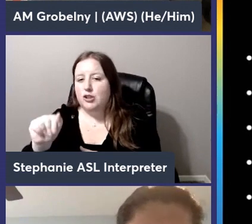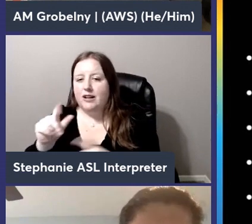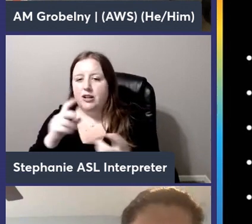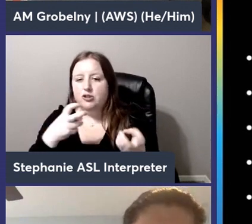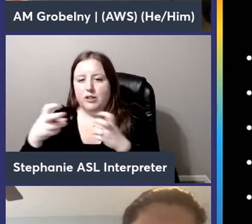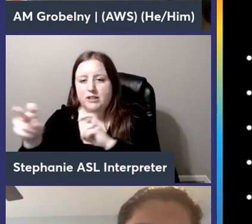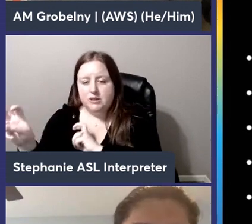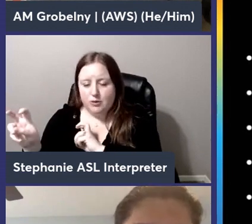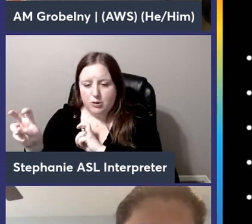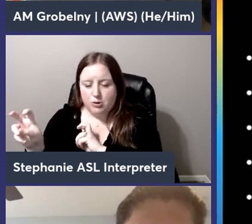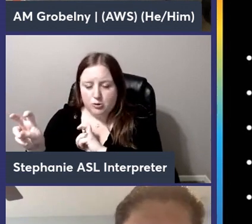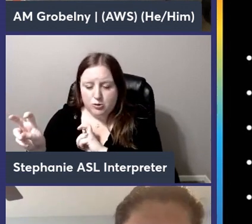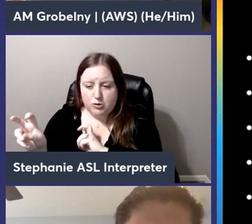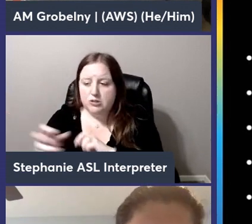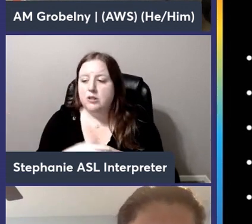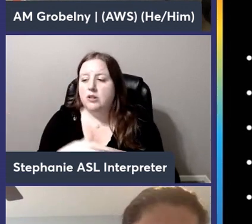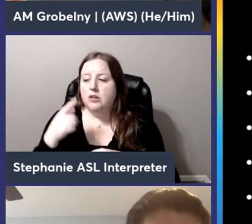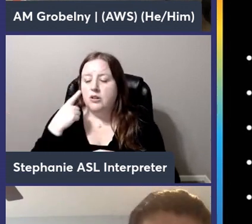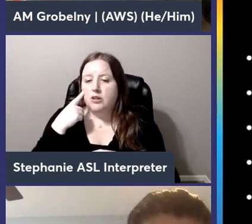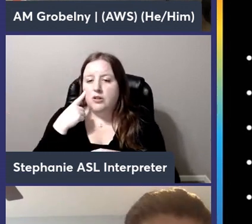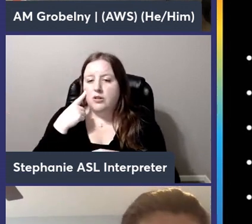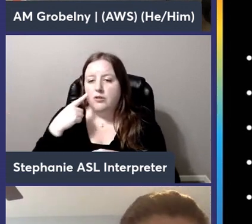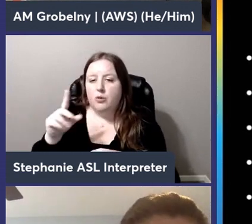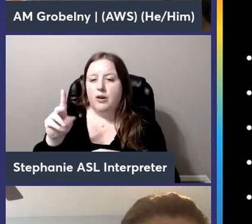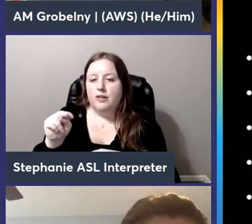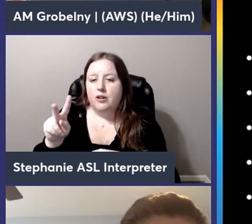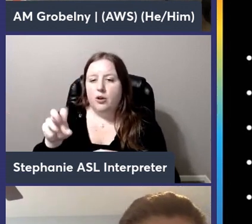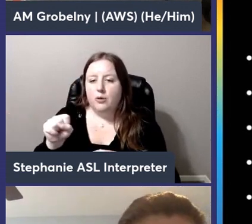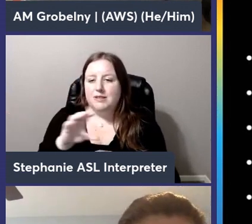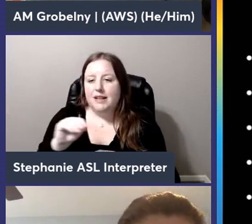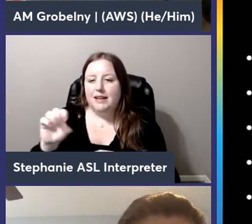between the data nodes and S3.